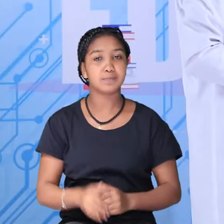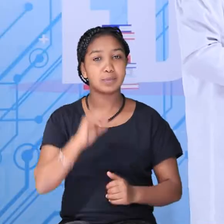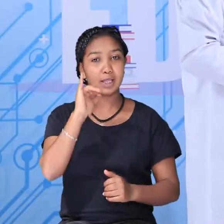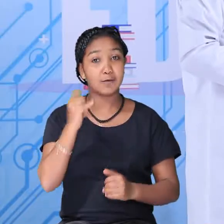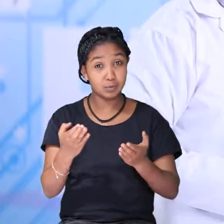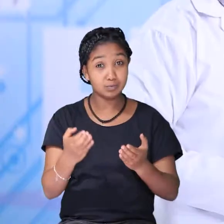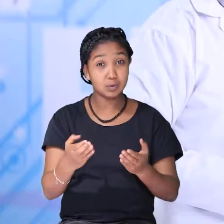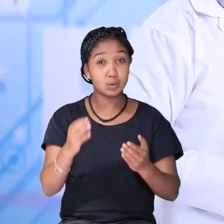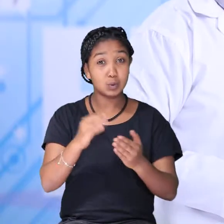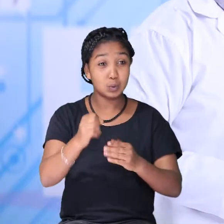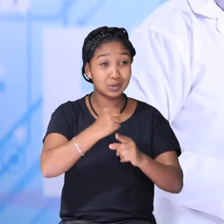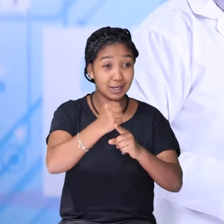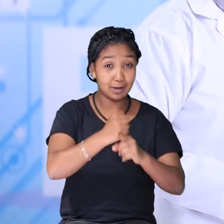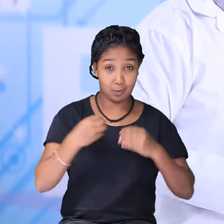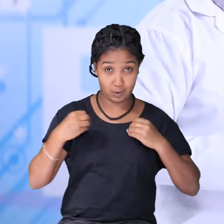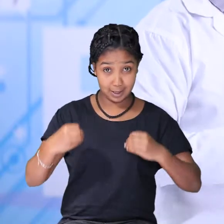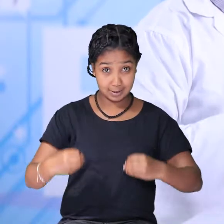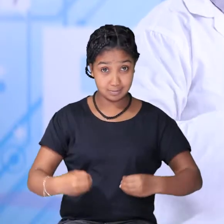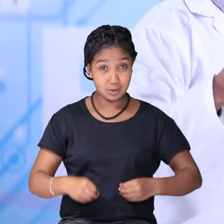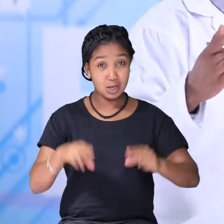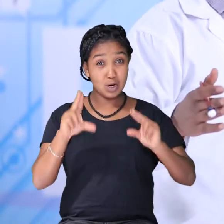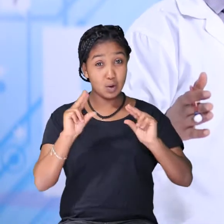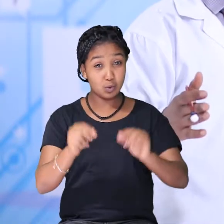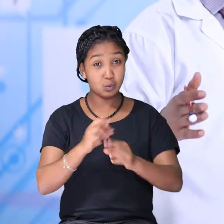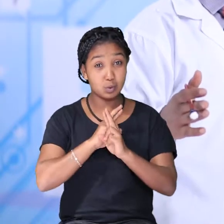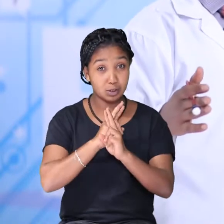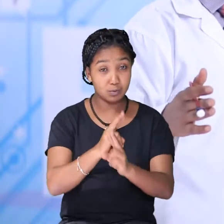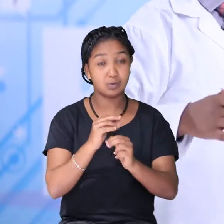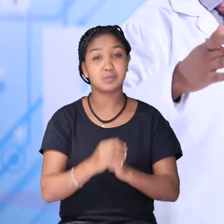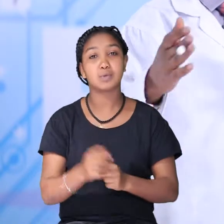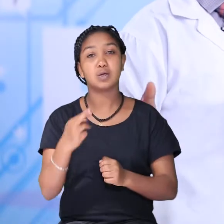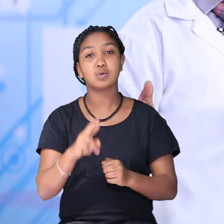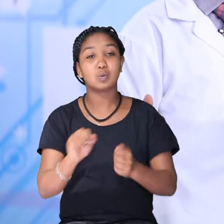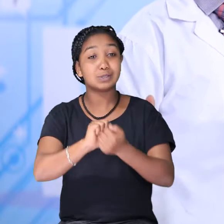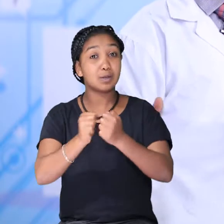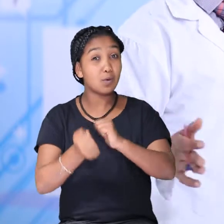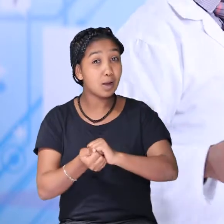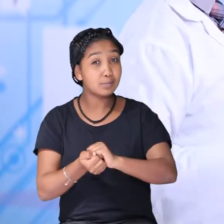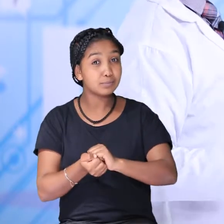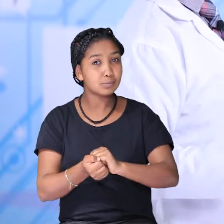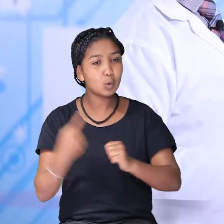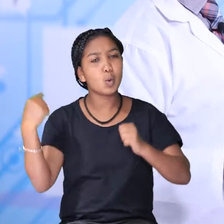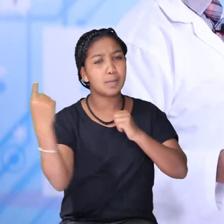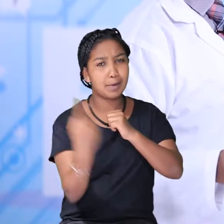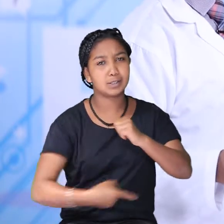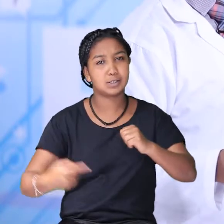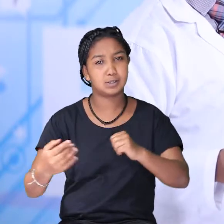If we want to train an organism not to respond to a stimuli, we